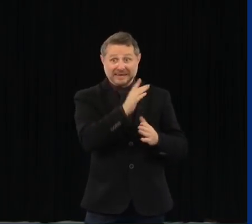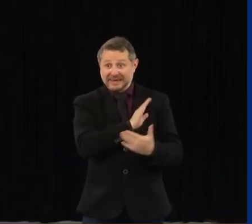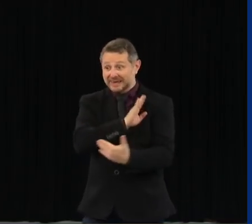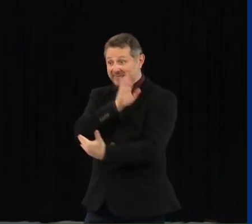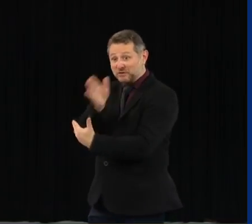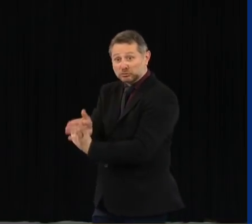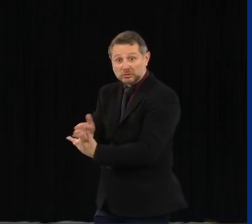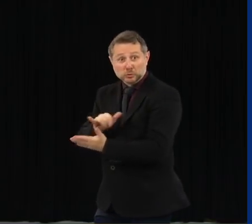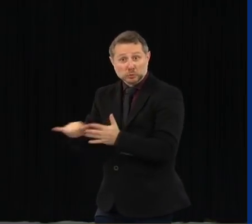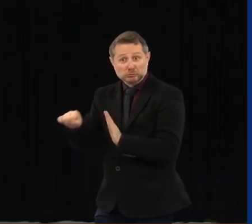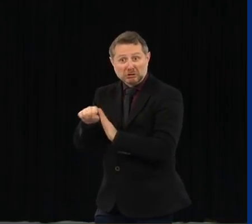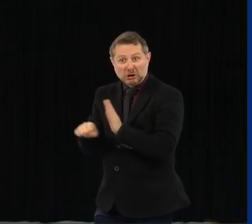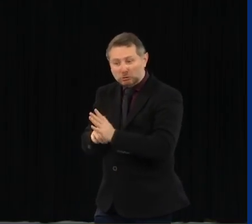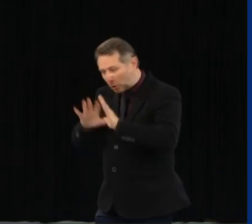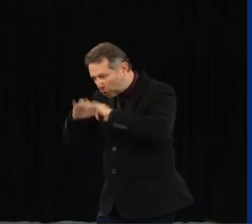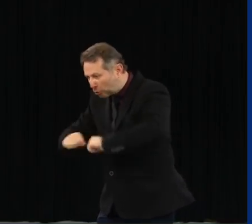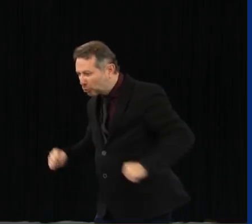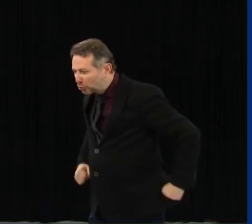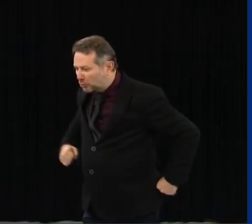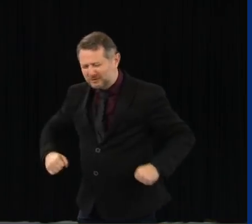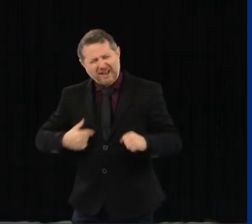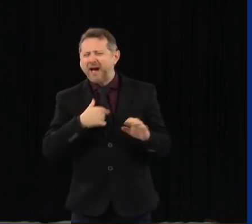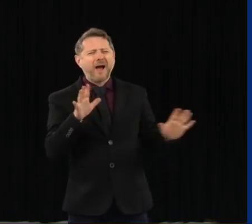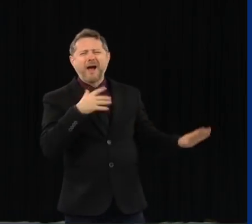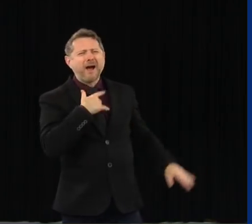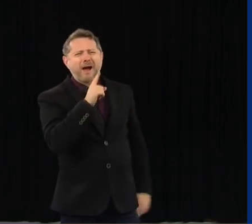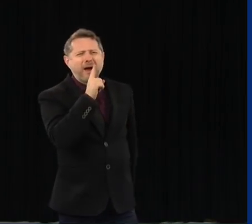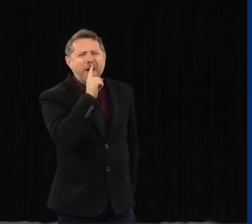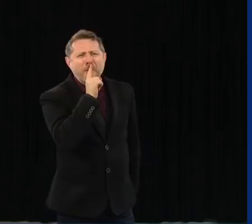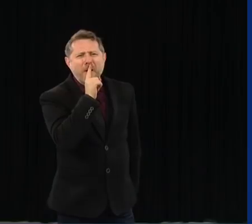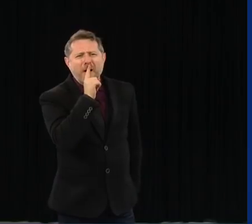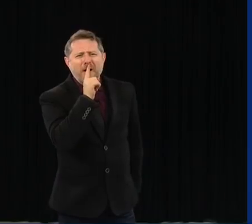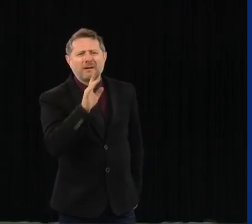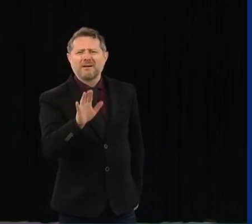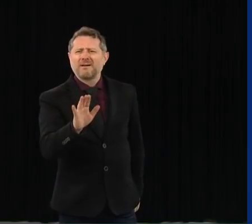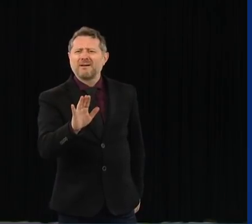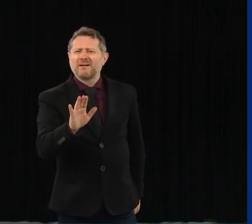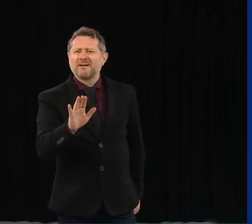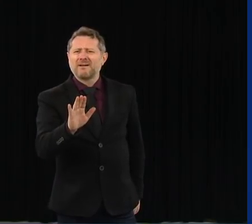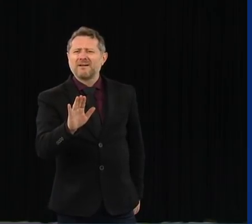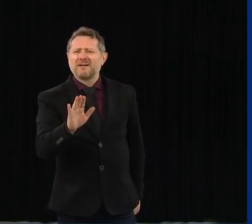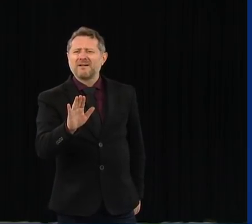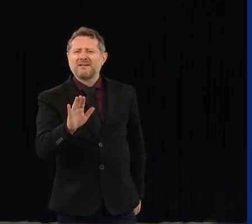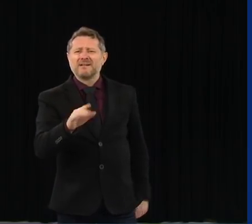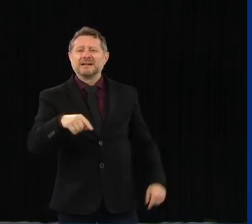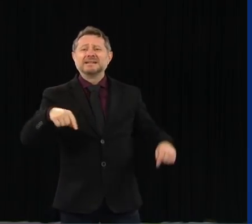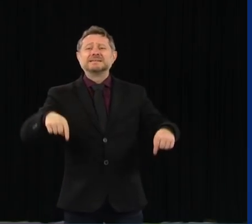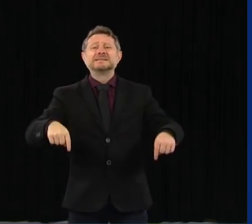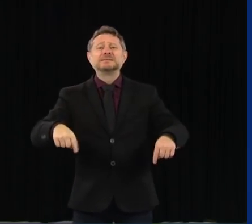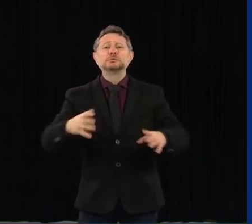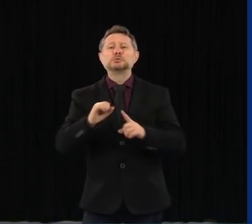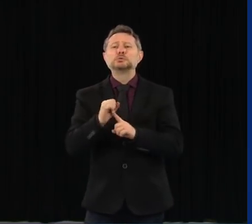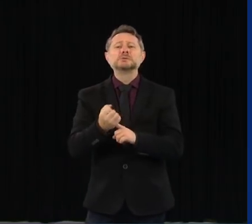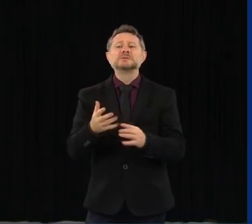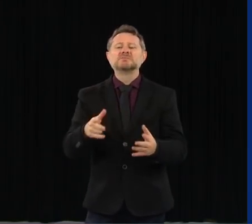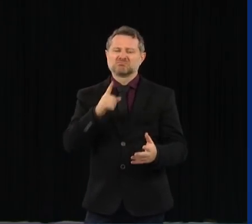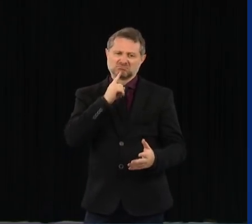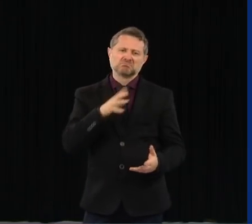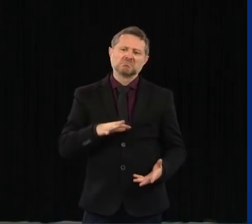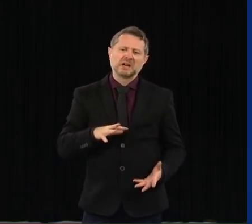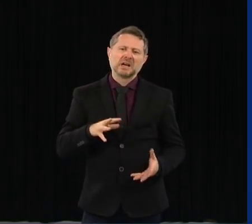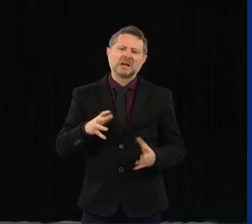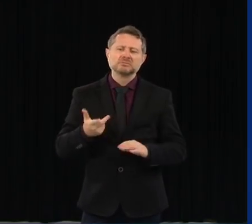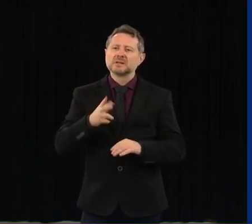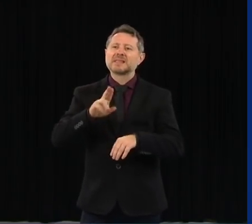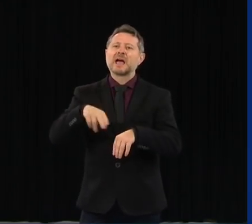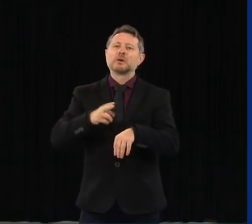state's rights. This is a situation that is by definition, a national disaster